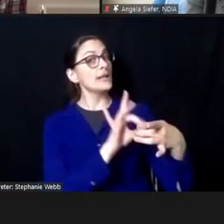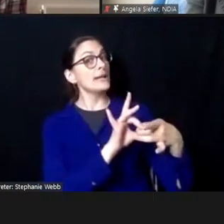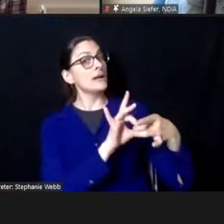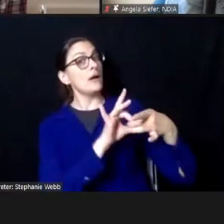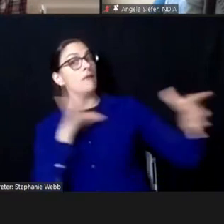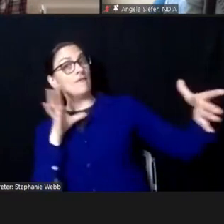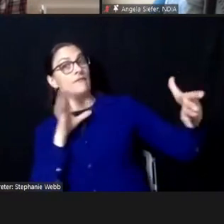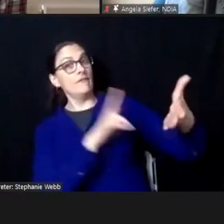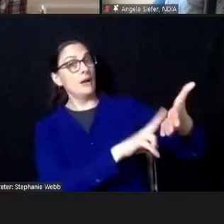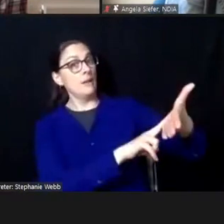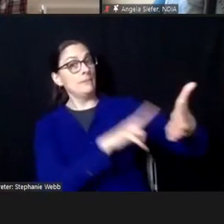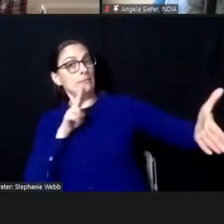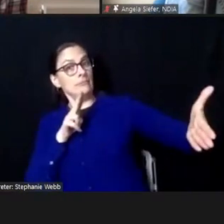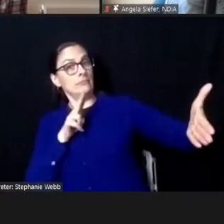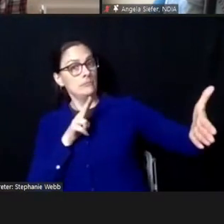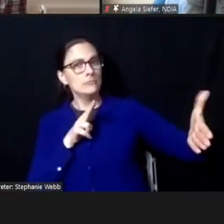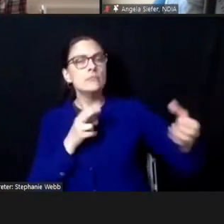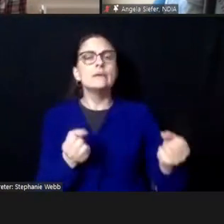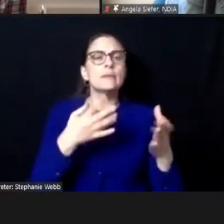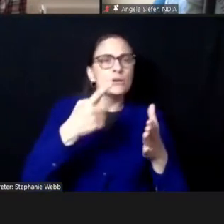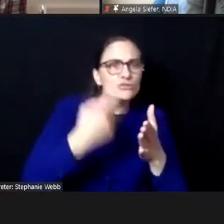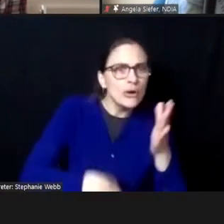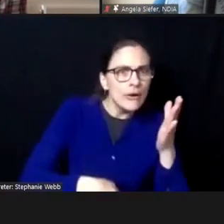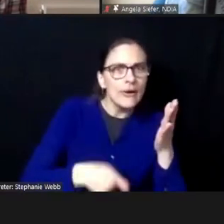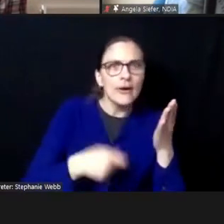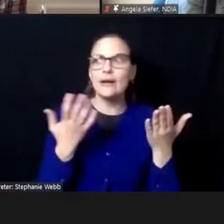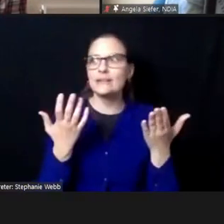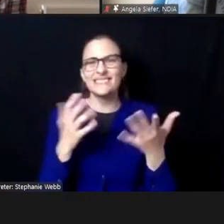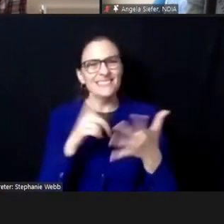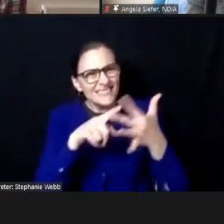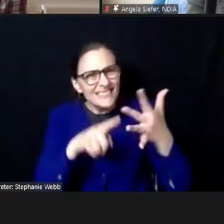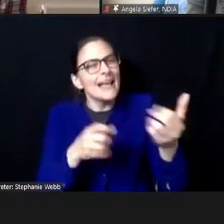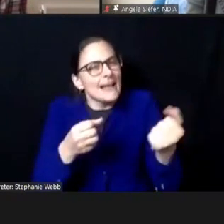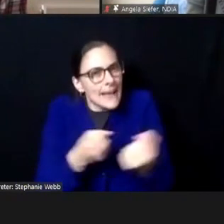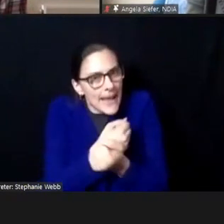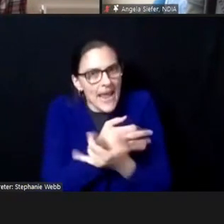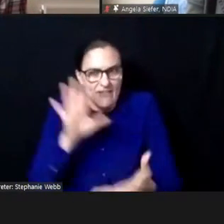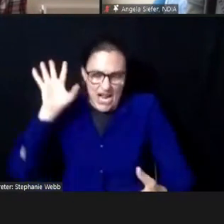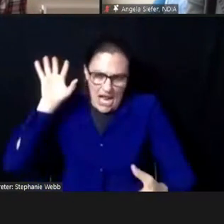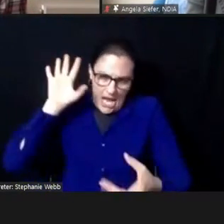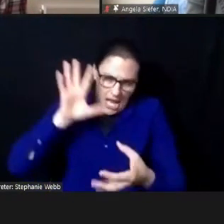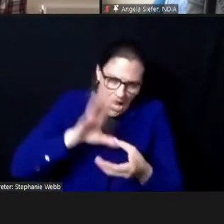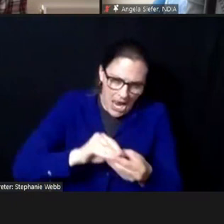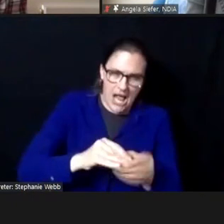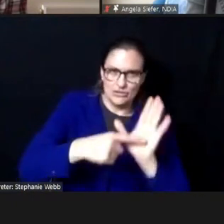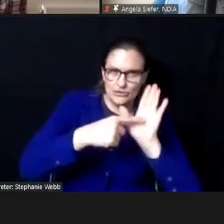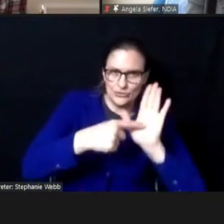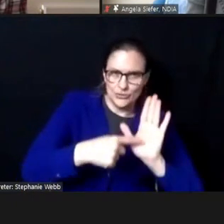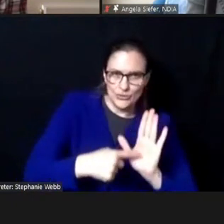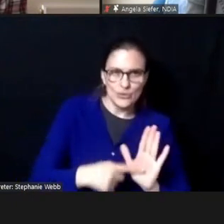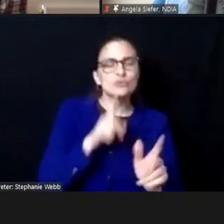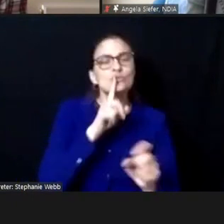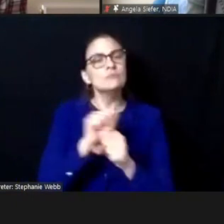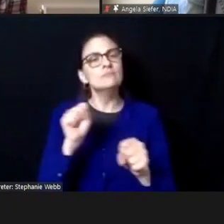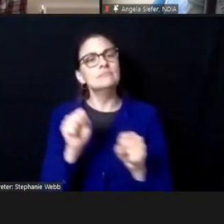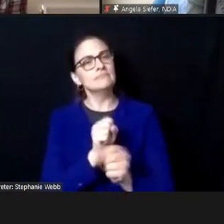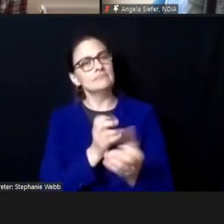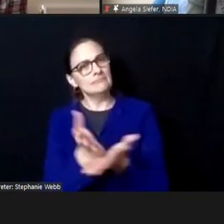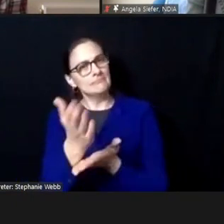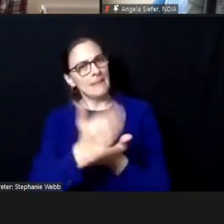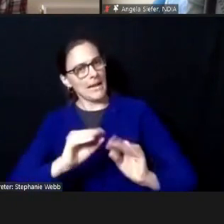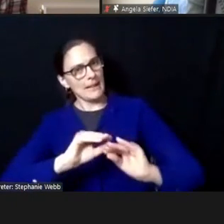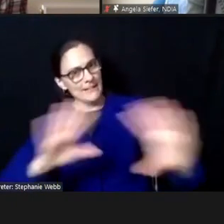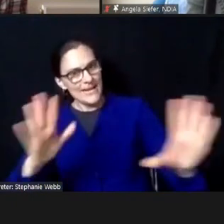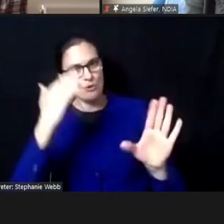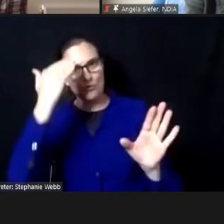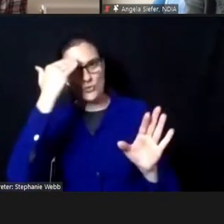that, having those numbers added up for them so they can really understand what they're getting into and for how long is really important. So